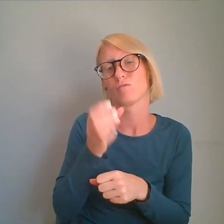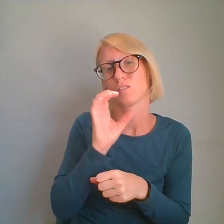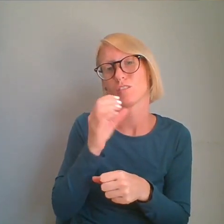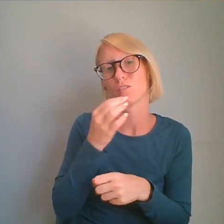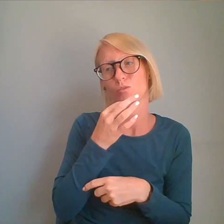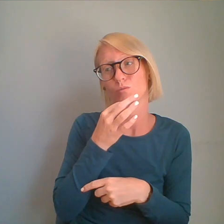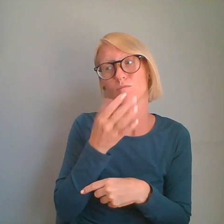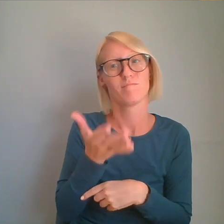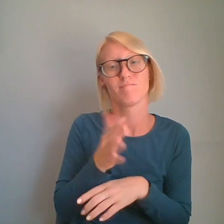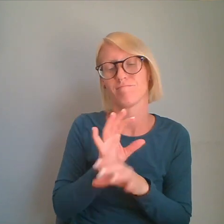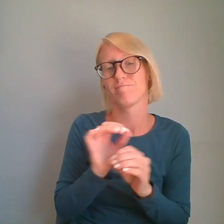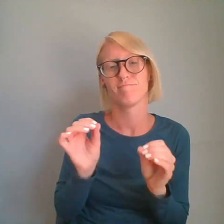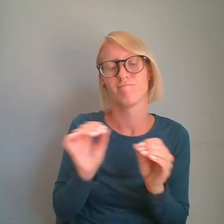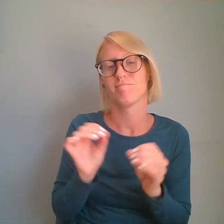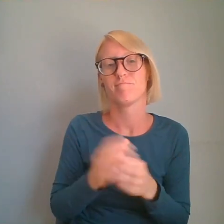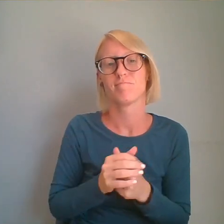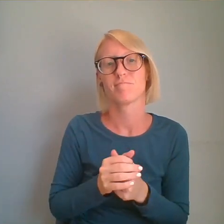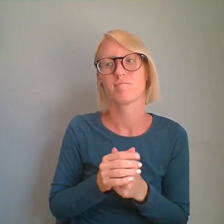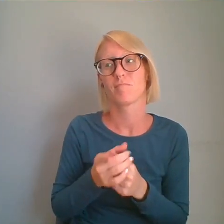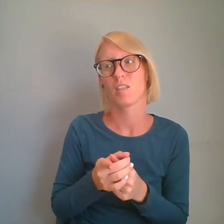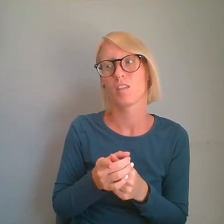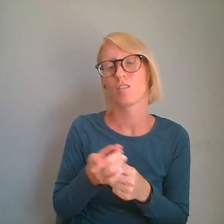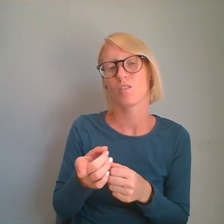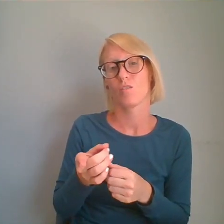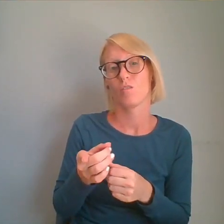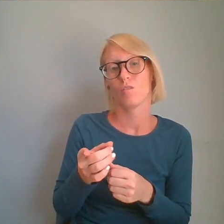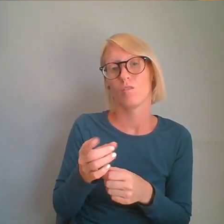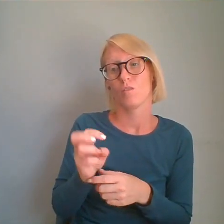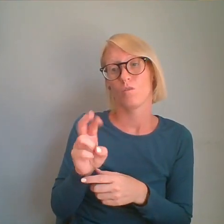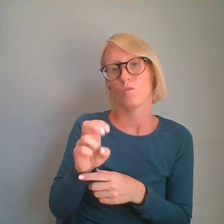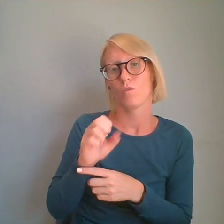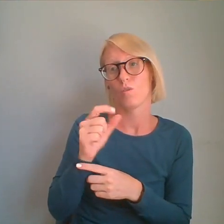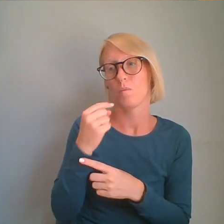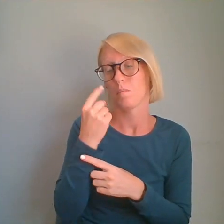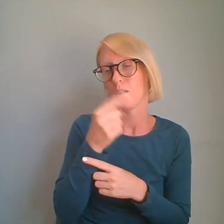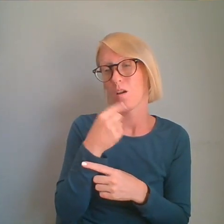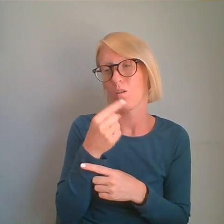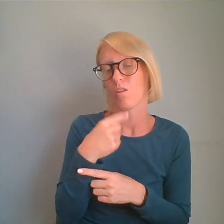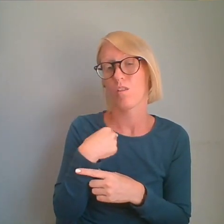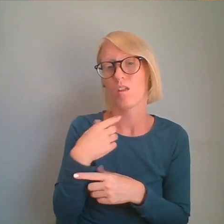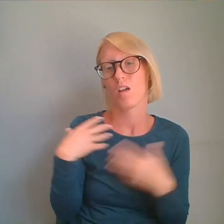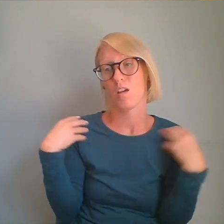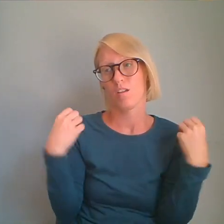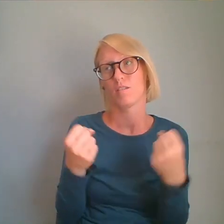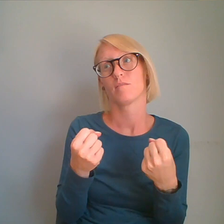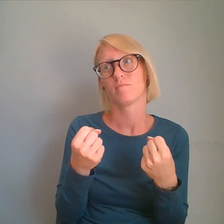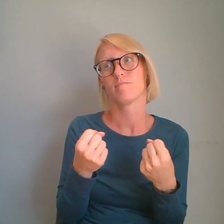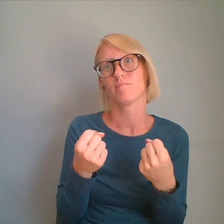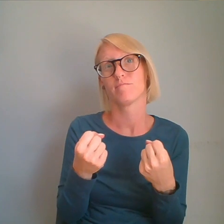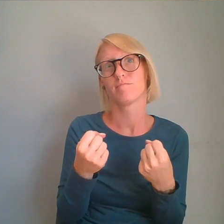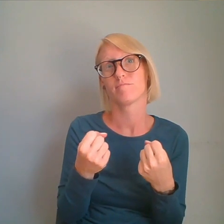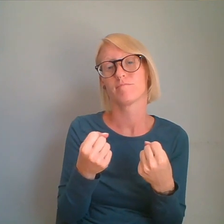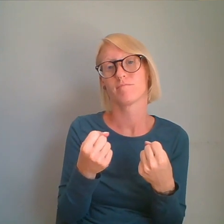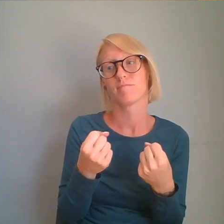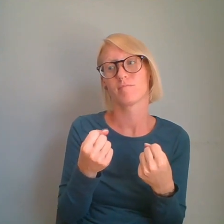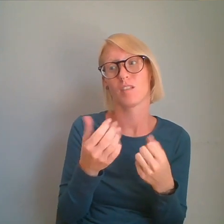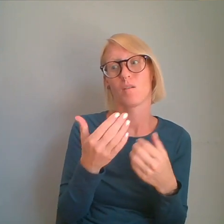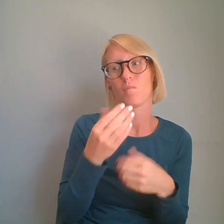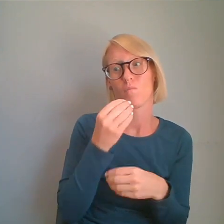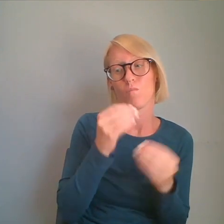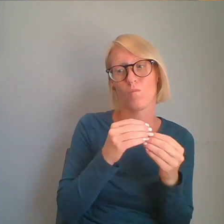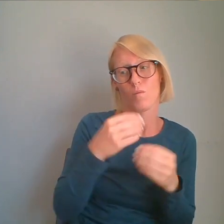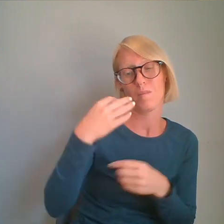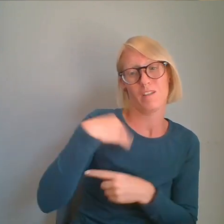say from the standpoint of oral health that you're much better off not drinking coffee for the sake of your